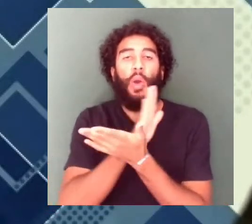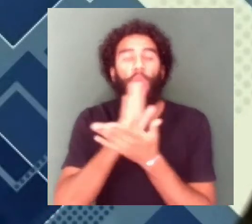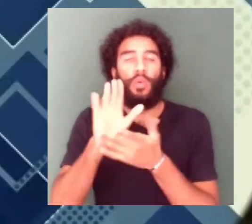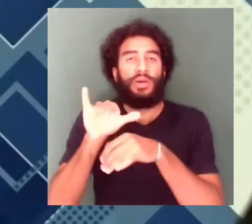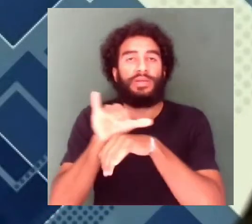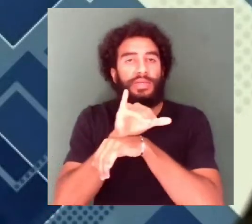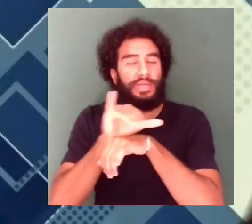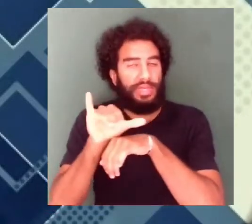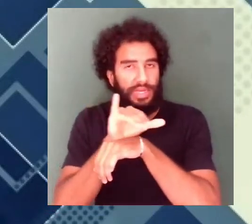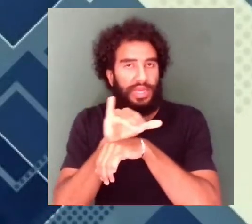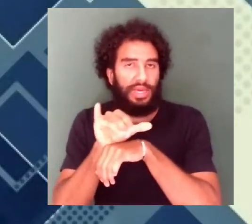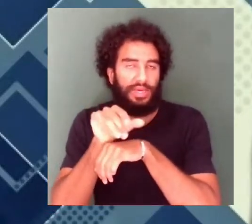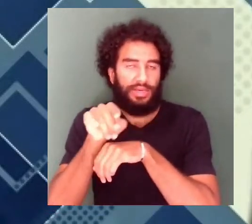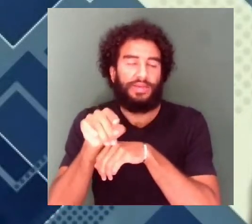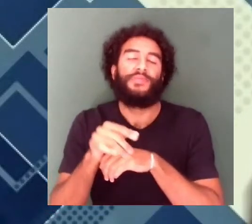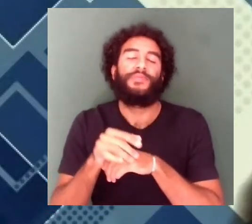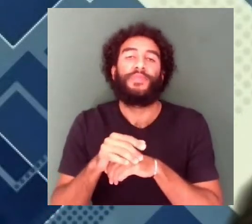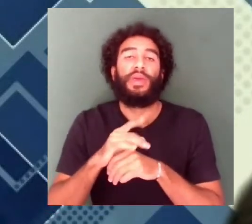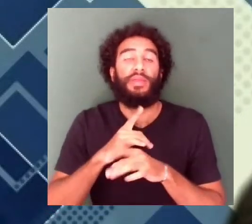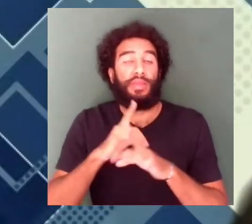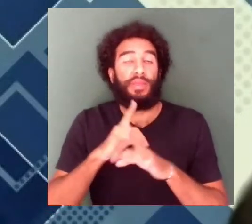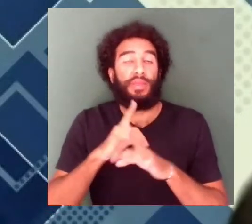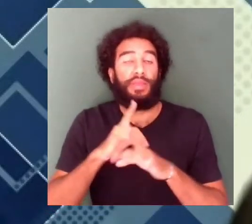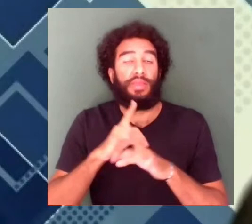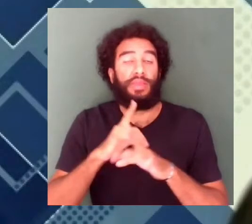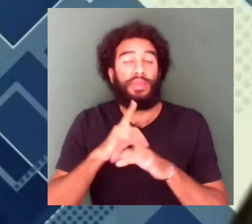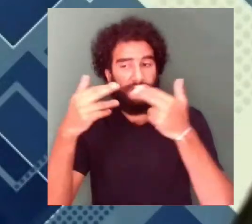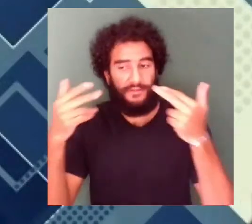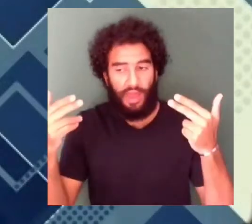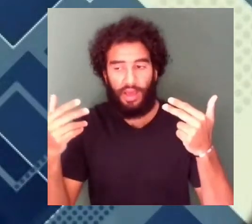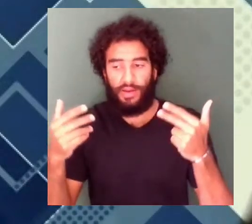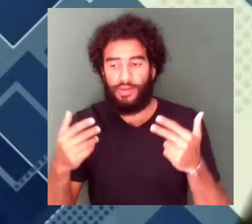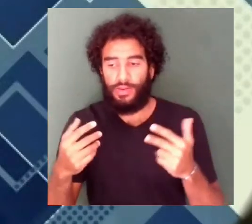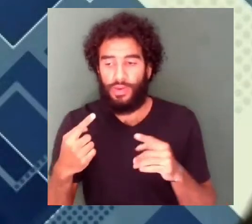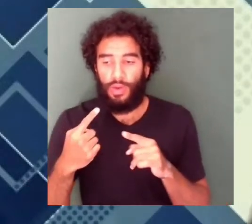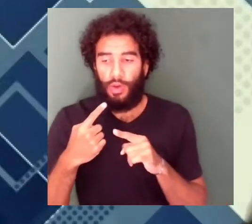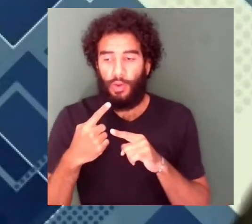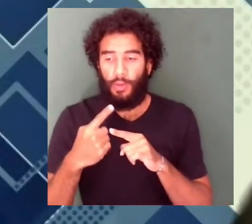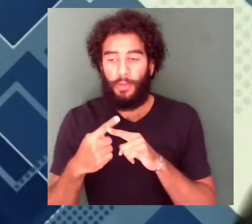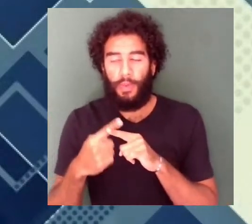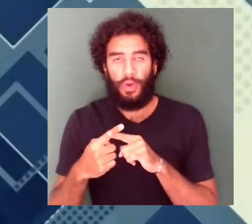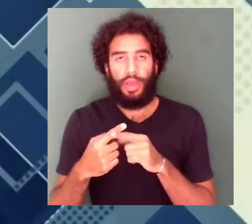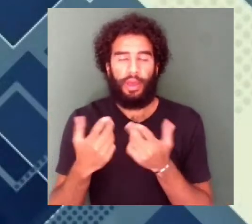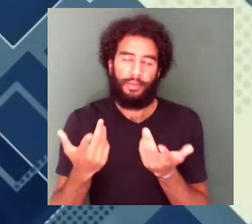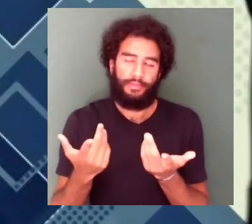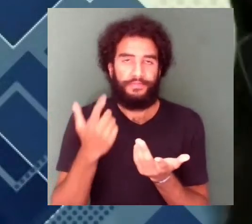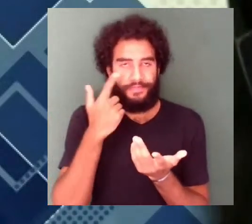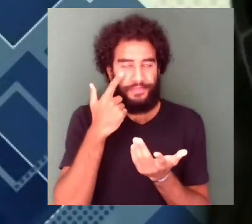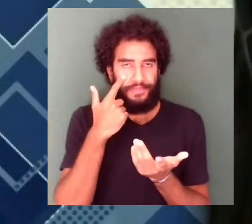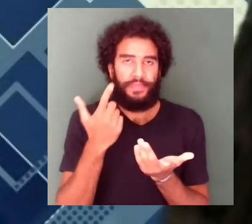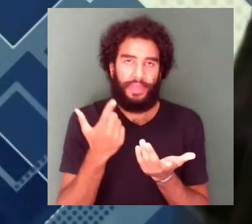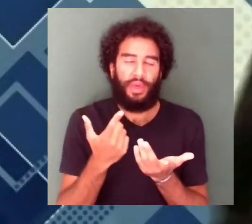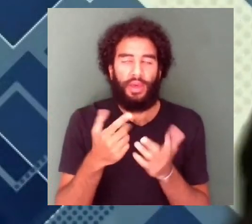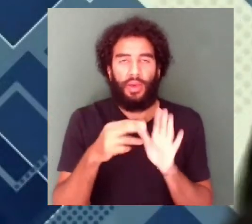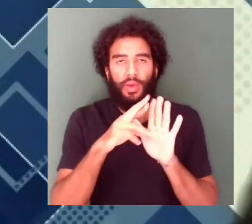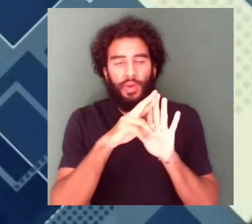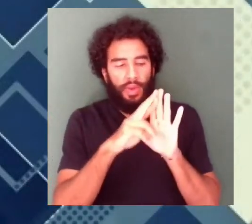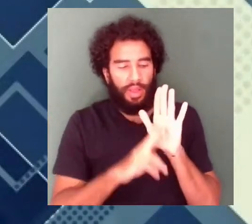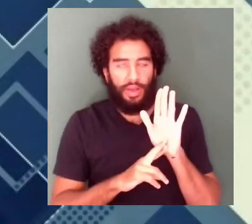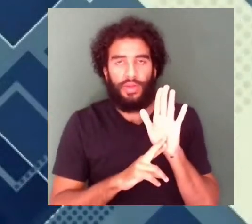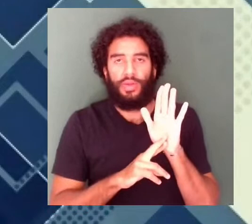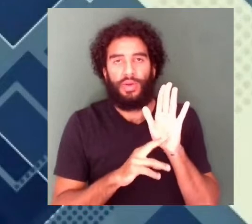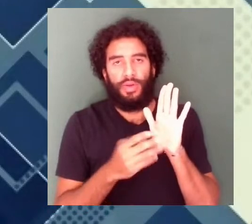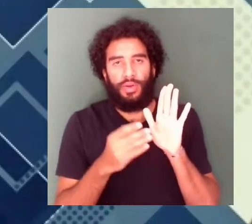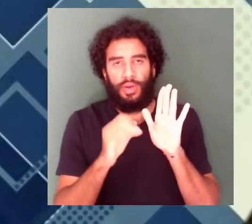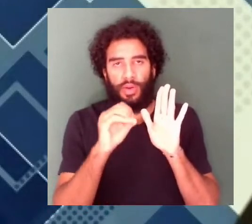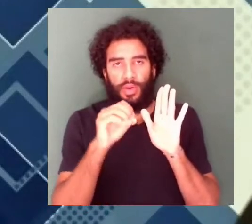we have a few initiatives about this code. We have many challenges because, as will